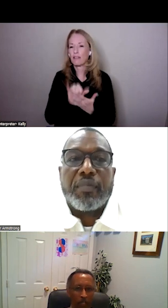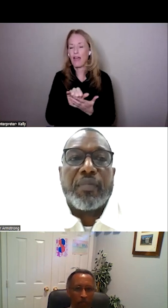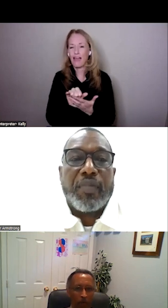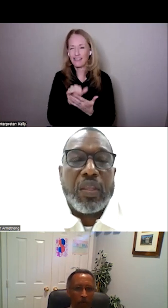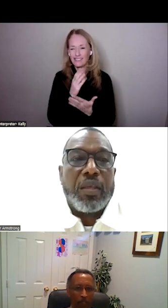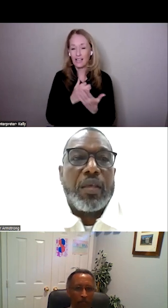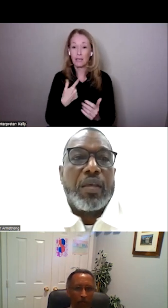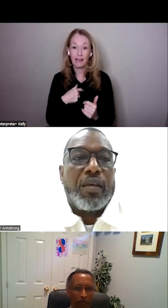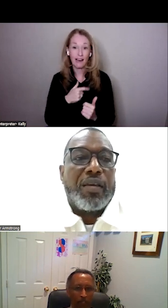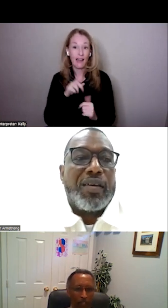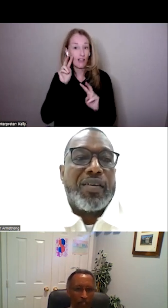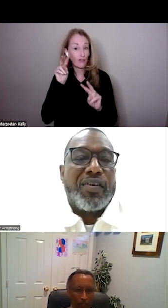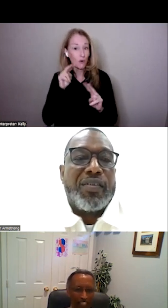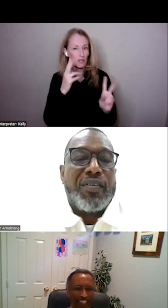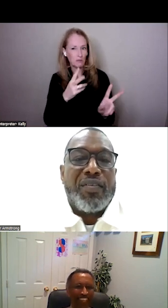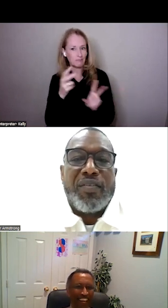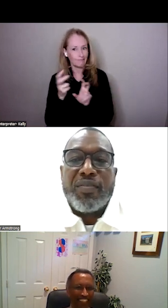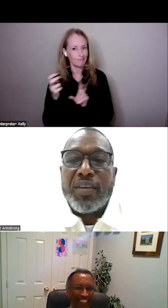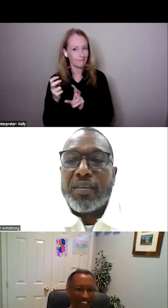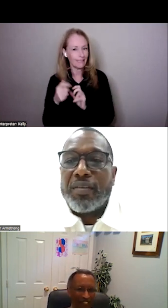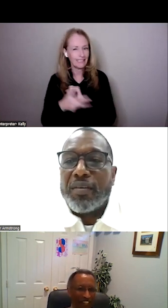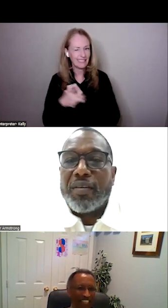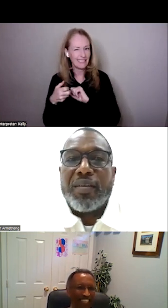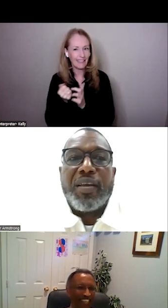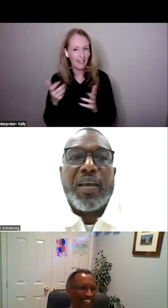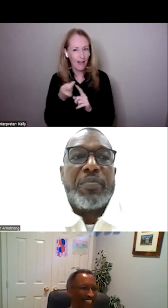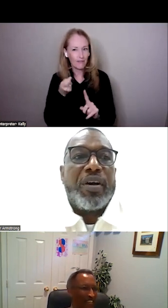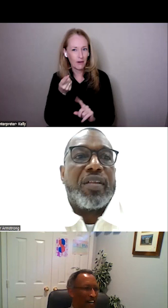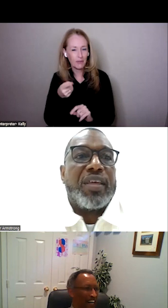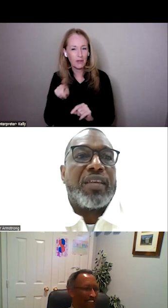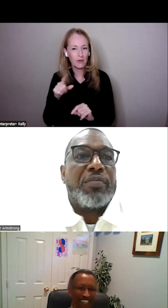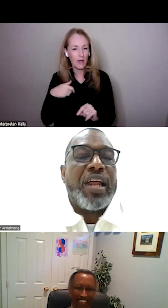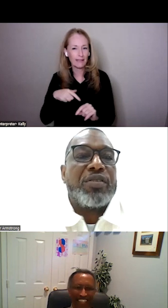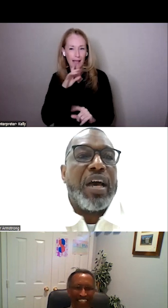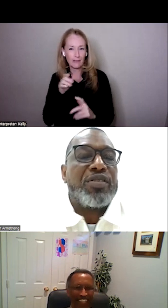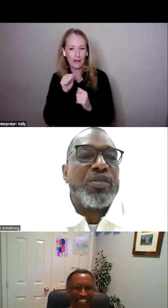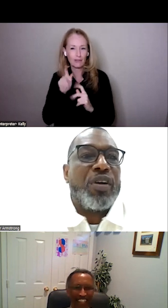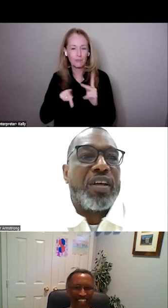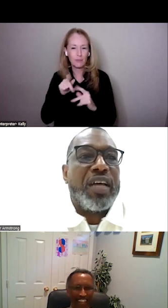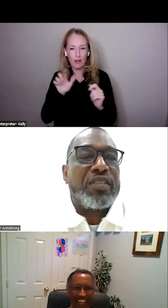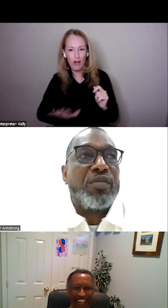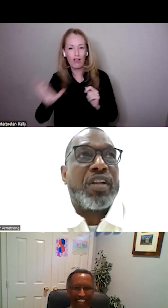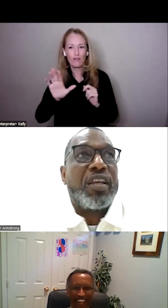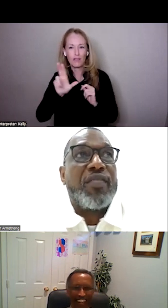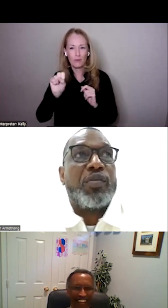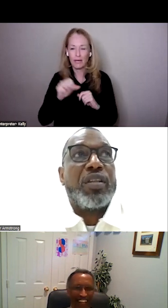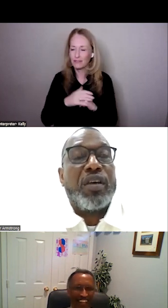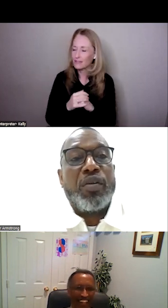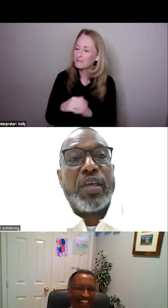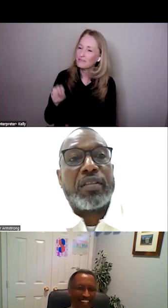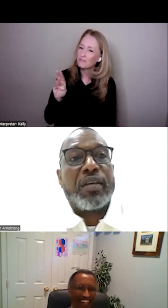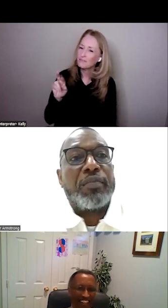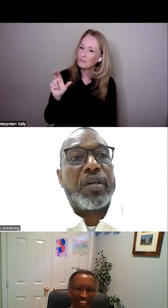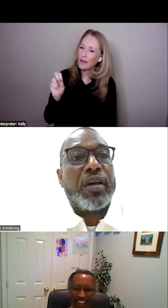share with other people as we go across the country and talk to the States. Thank you, Brian. I do want to let everyone